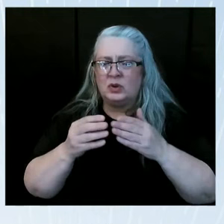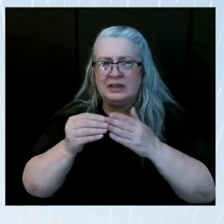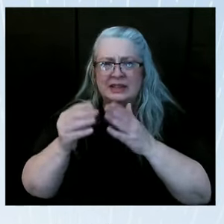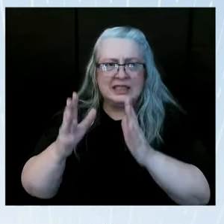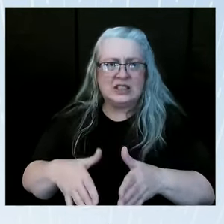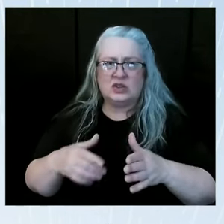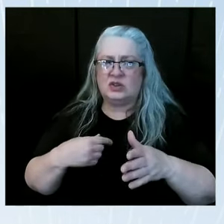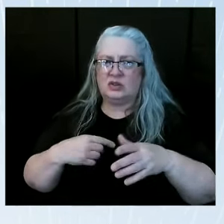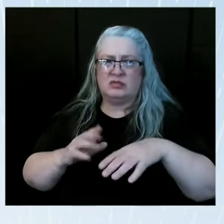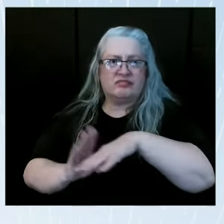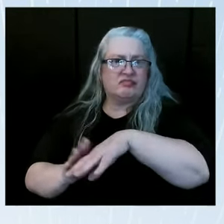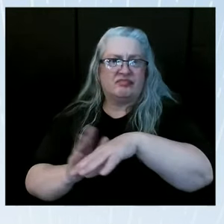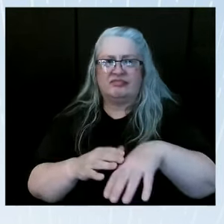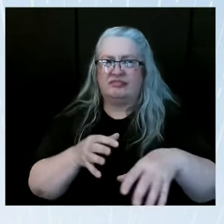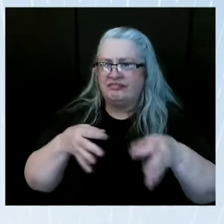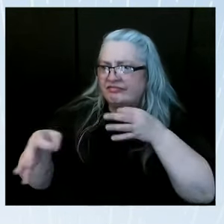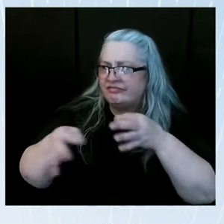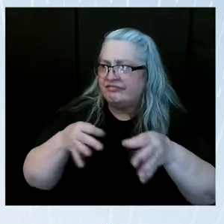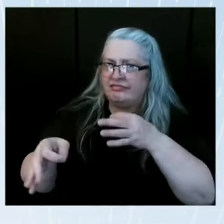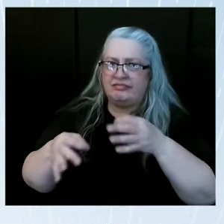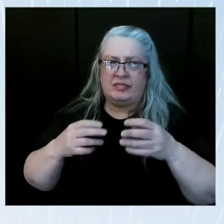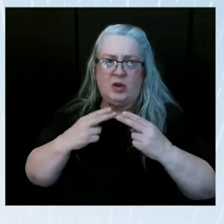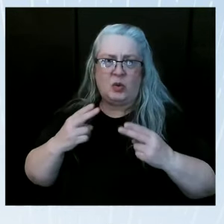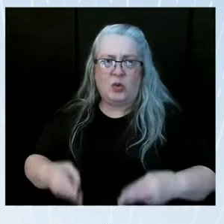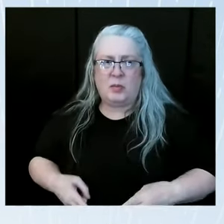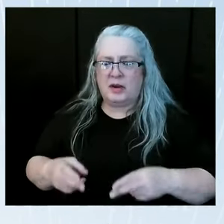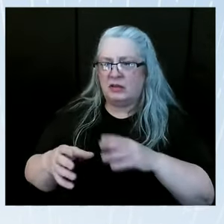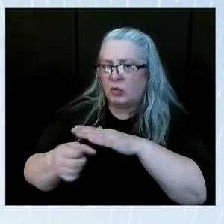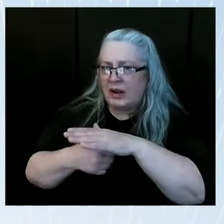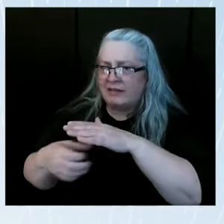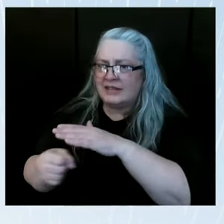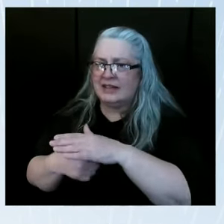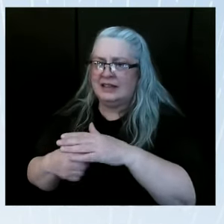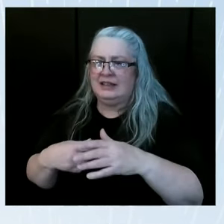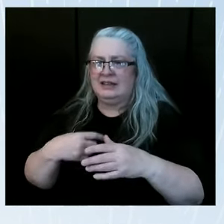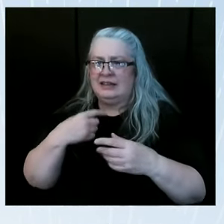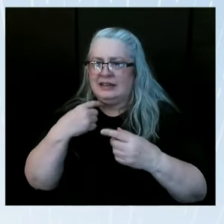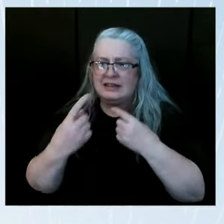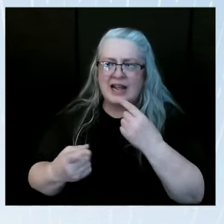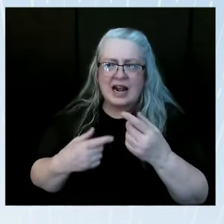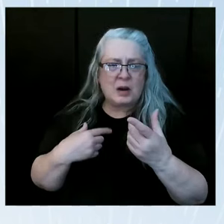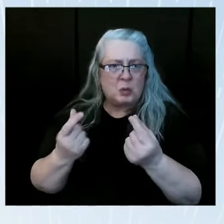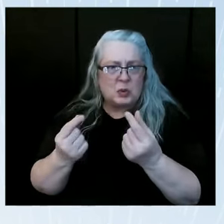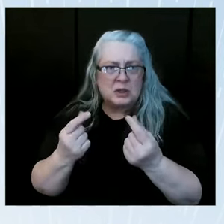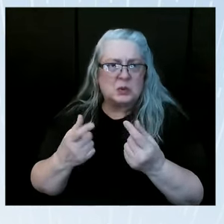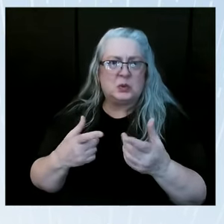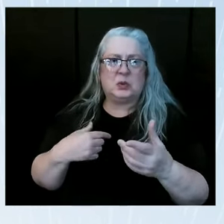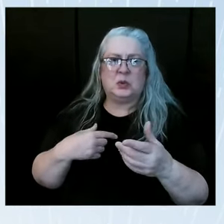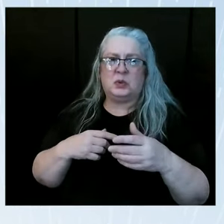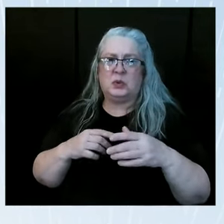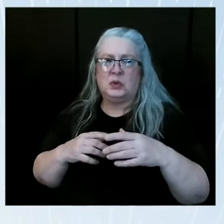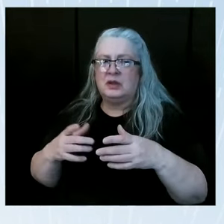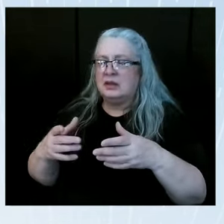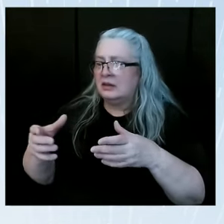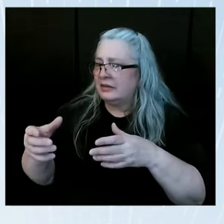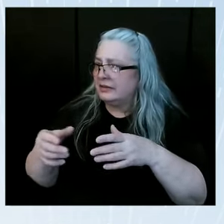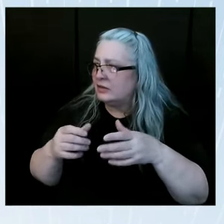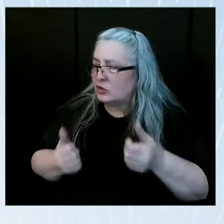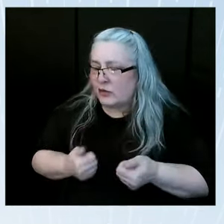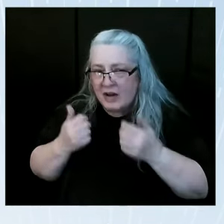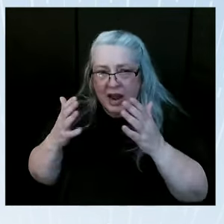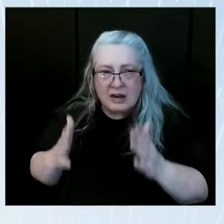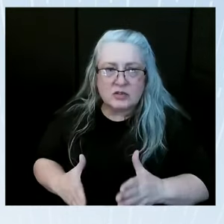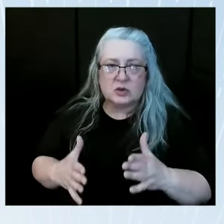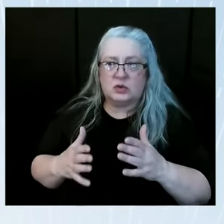are also working with survivors to report offenders and with Malawian courts to prosecute cases and swiftly bring traffickers